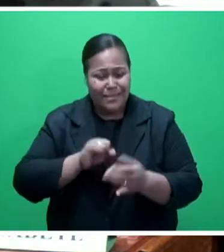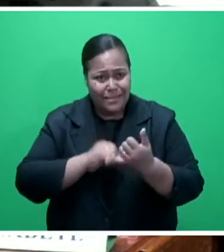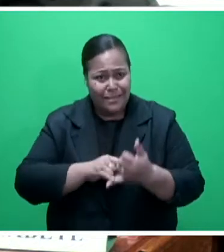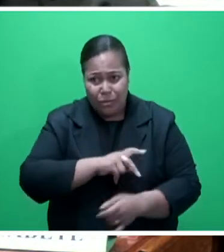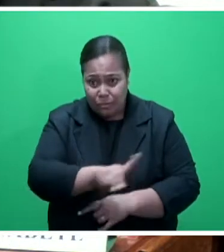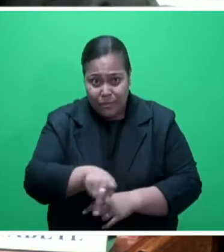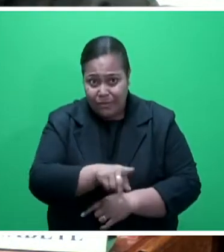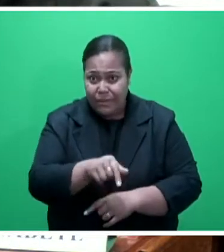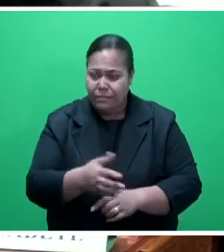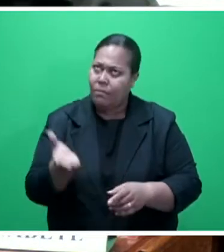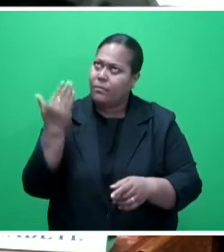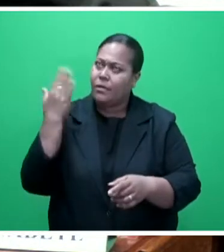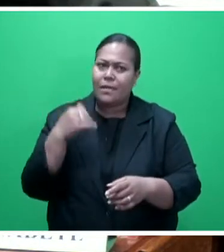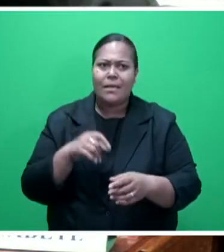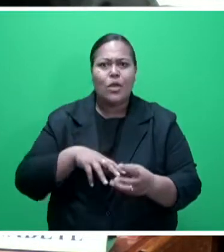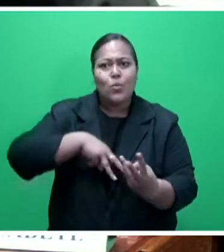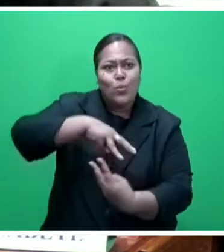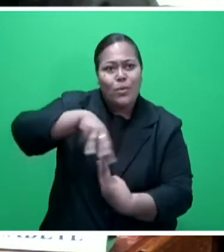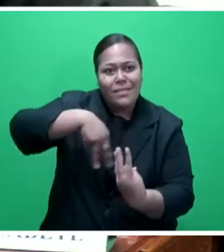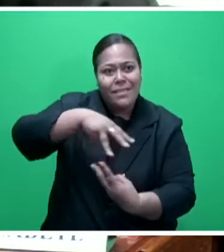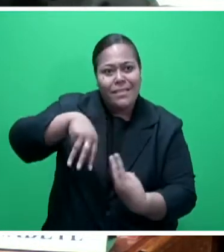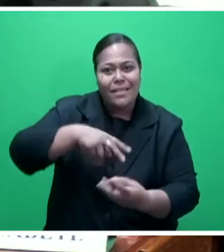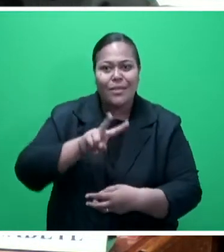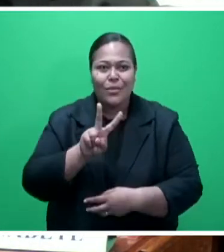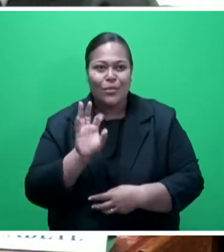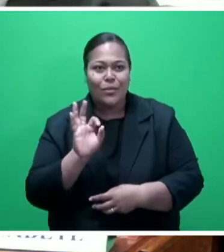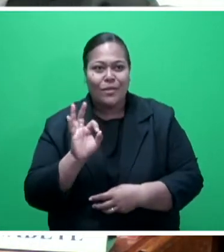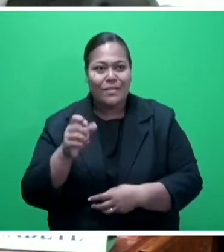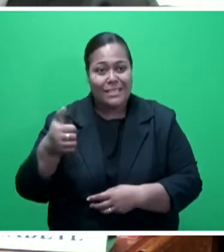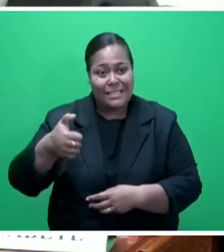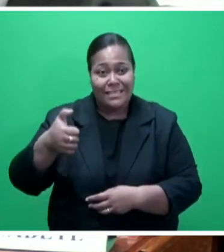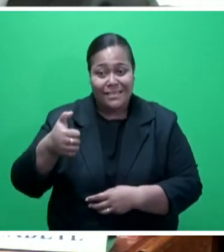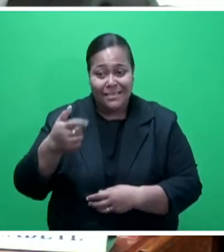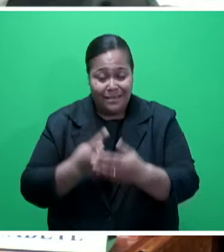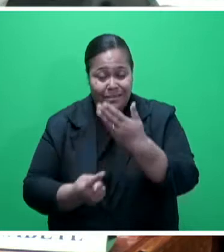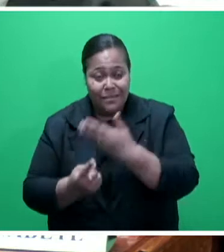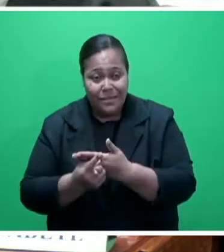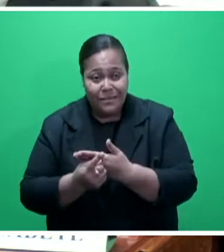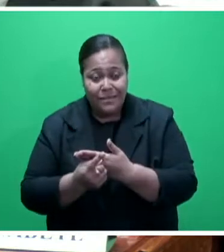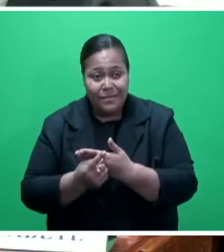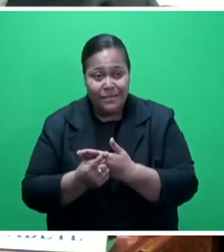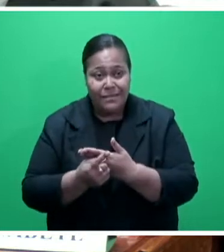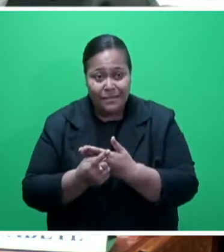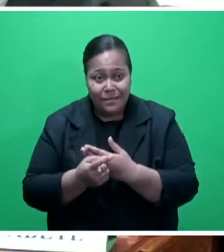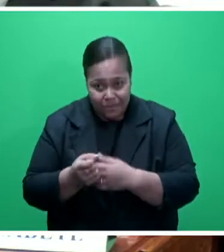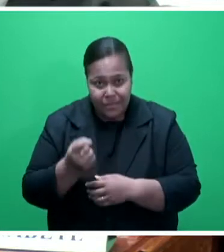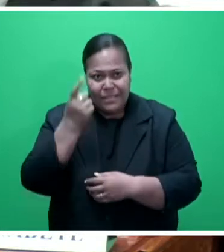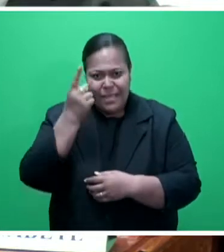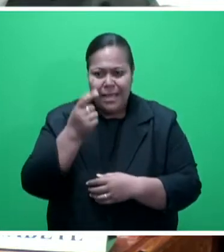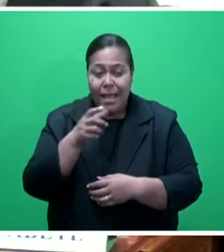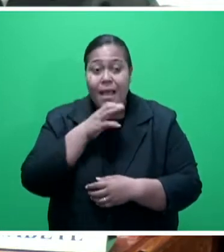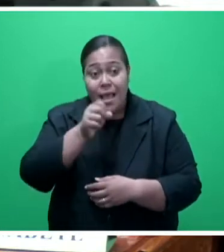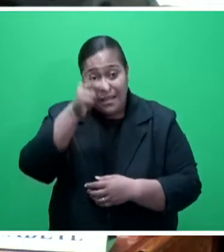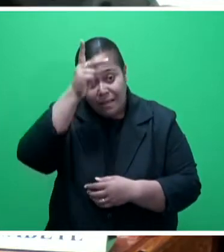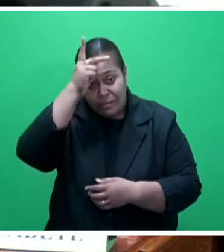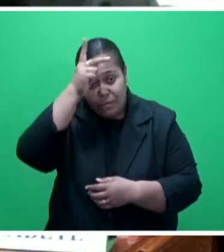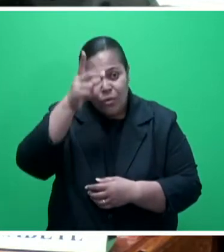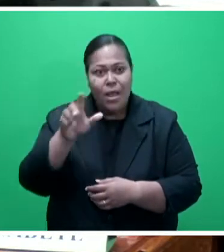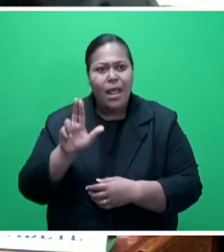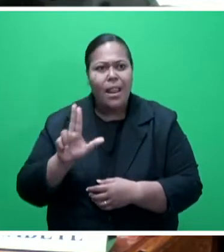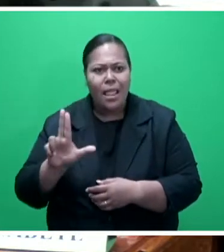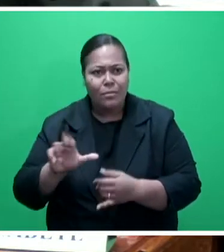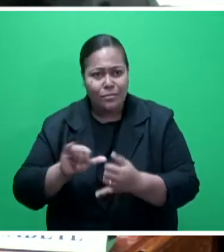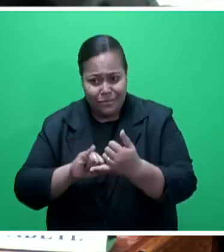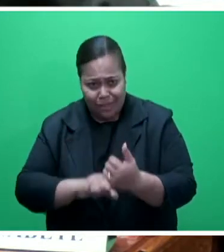since Cyclone Winston in 2016. It should be noted that Kandavu and Southern Low Group have been repeatedly affected